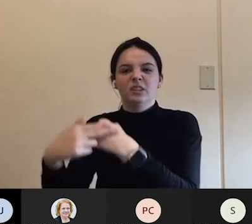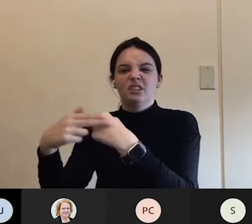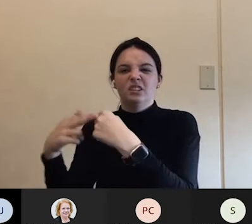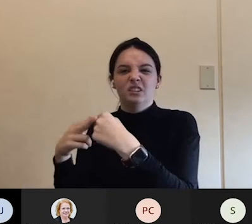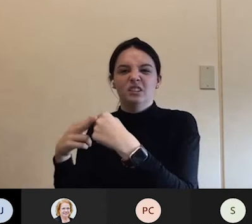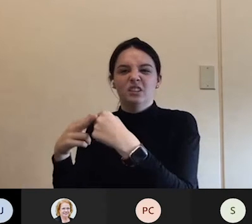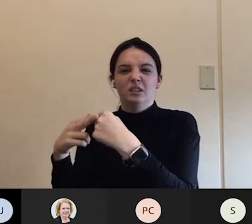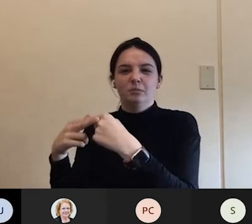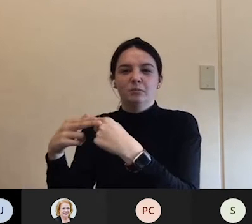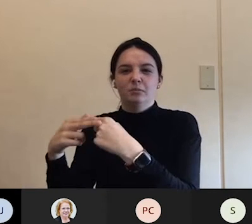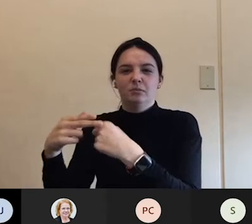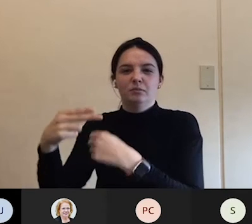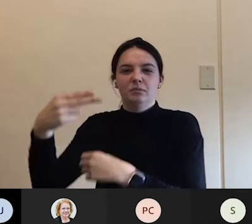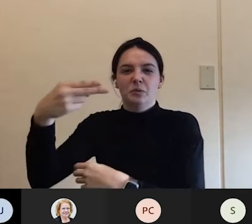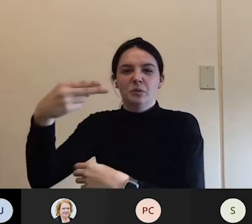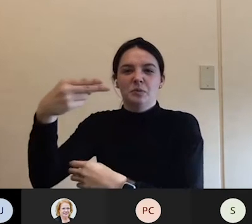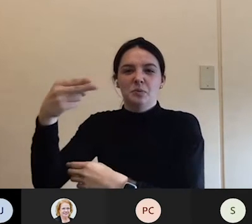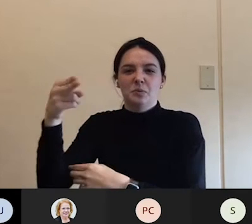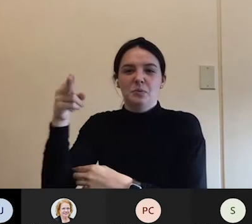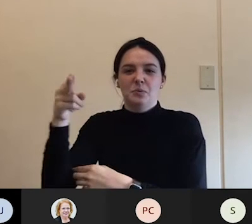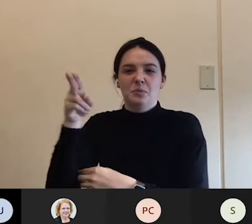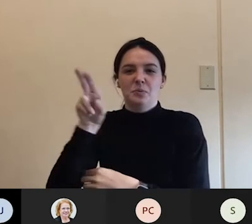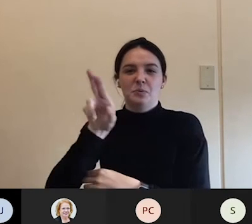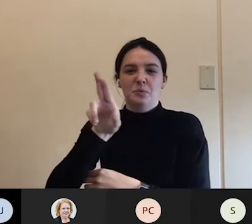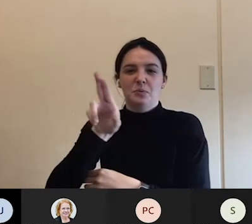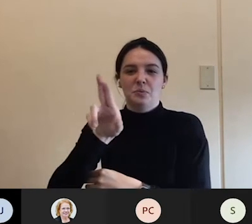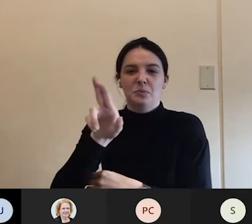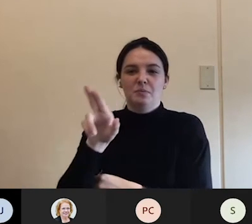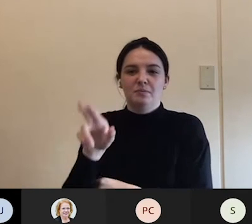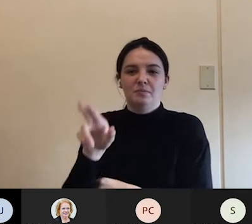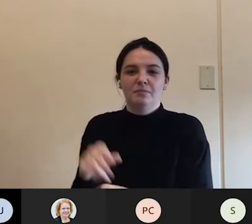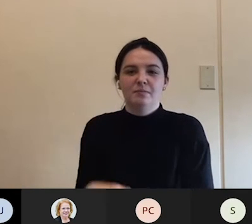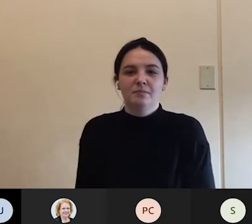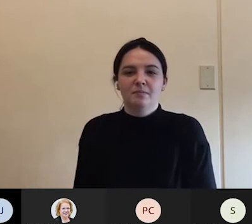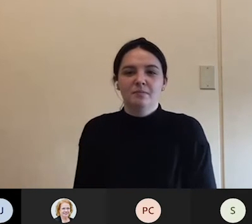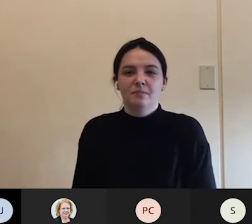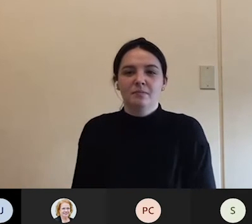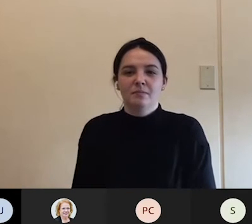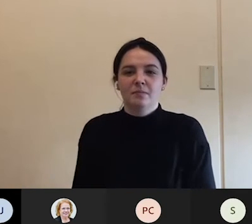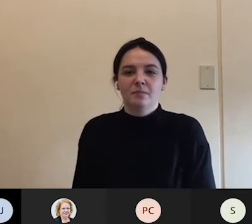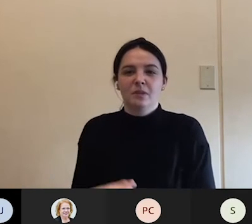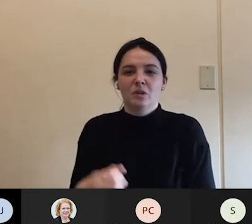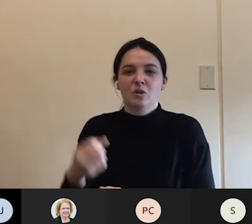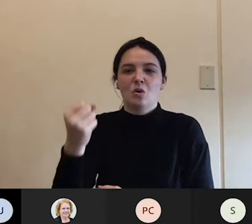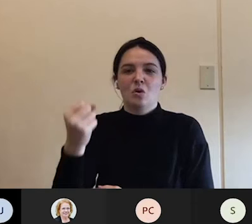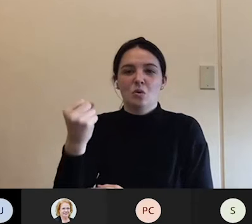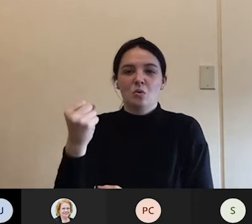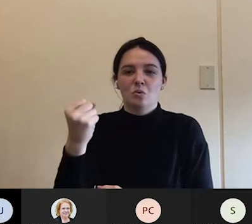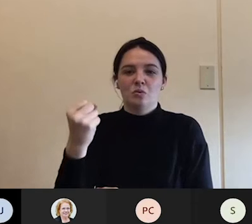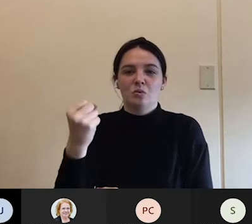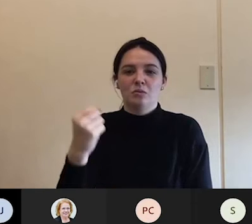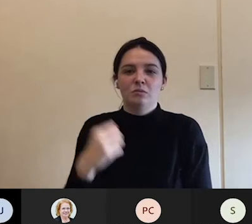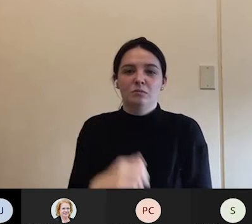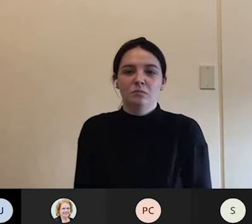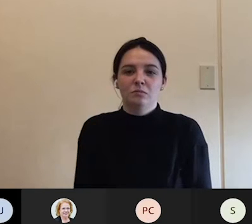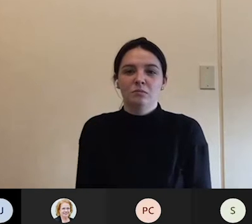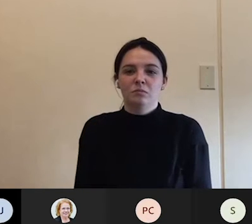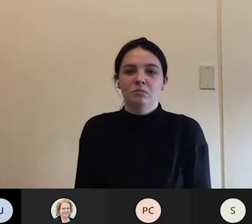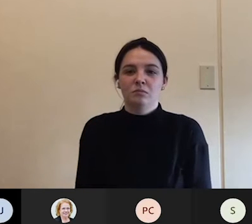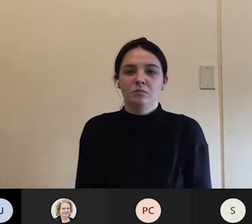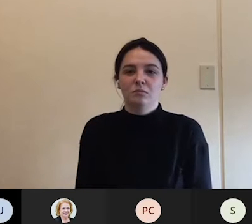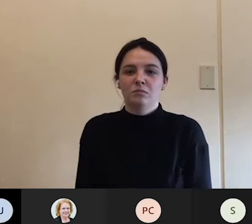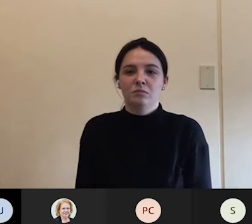and I put it around my PVC pipe to hold it in place around my bottle.